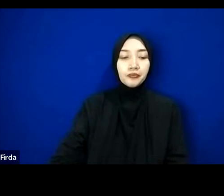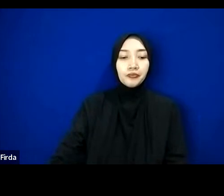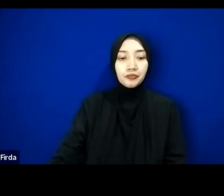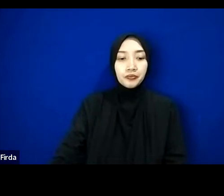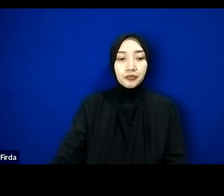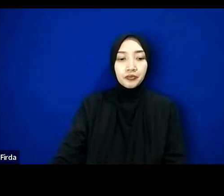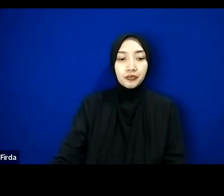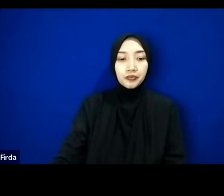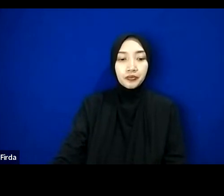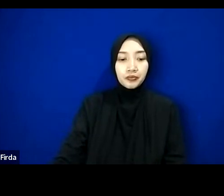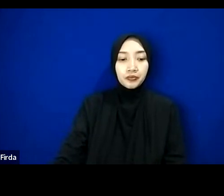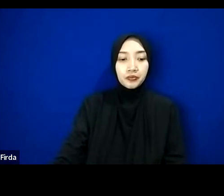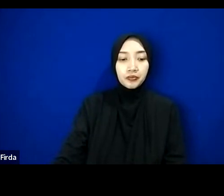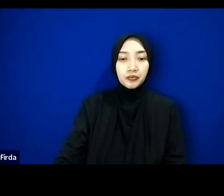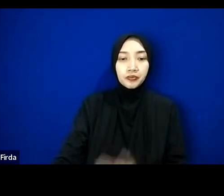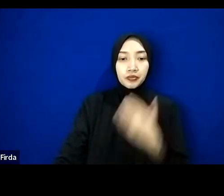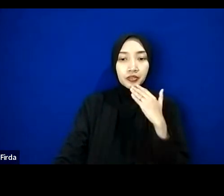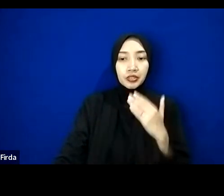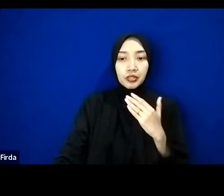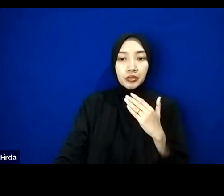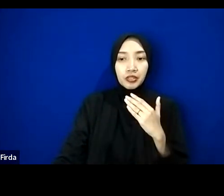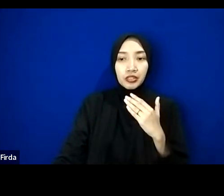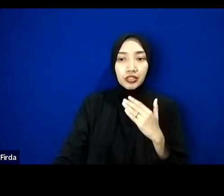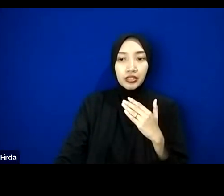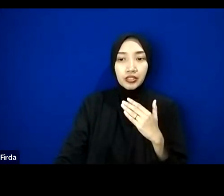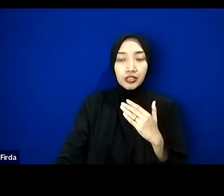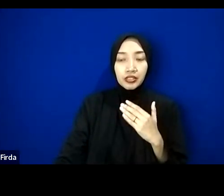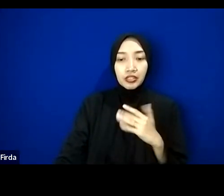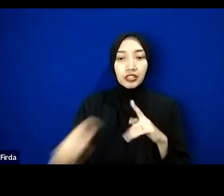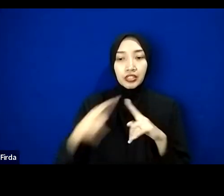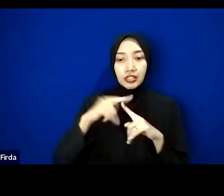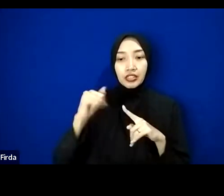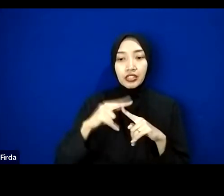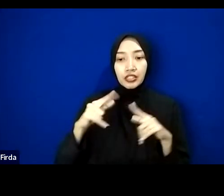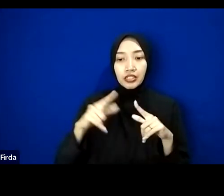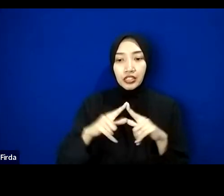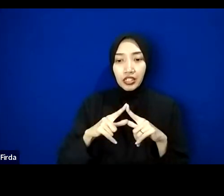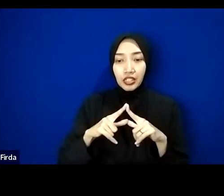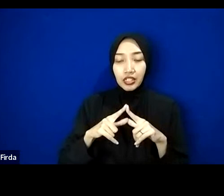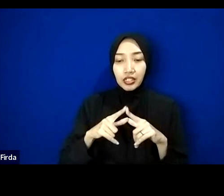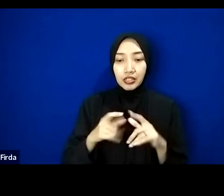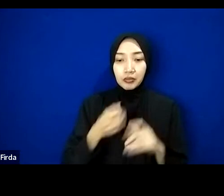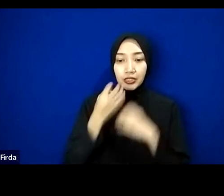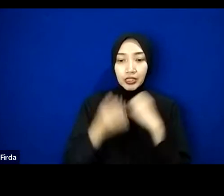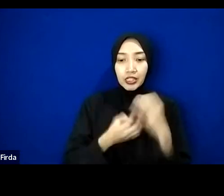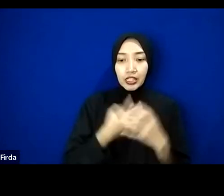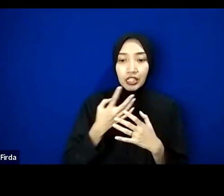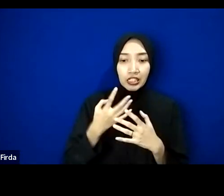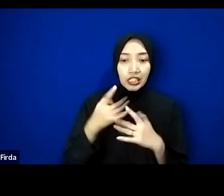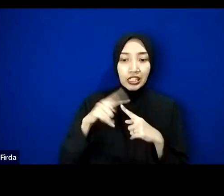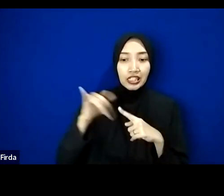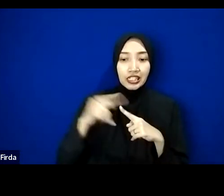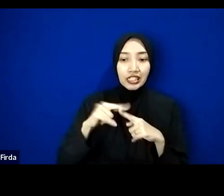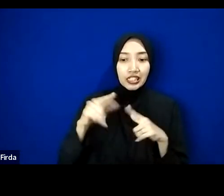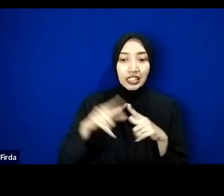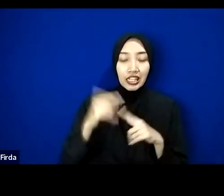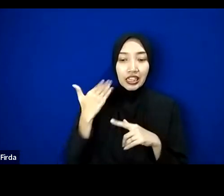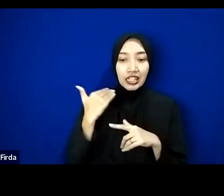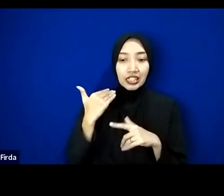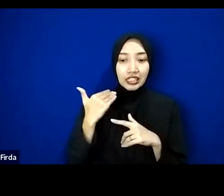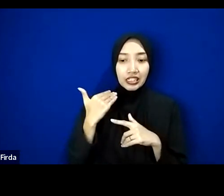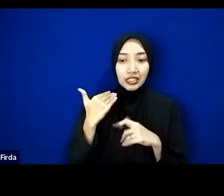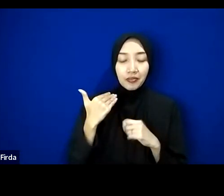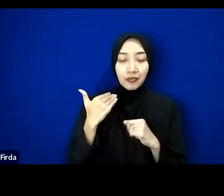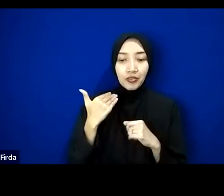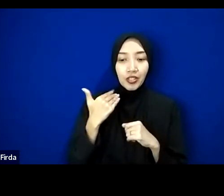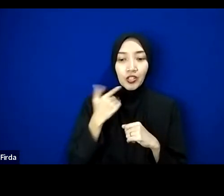Okay, thank you, Kak Tita. And from Kak Tita explanation about 12 aspects, 12 safeguards on